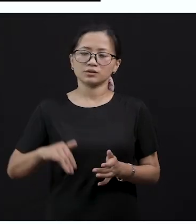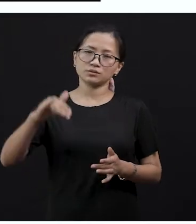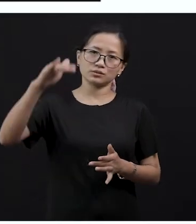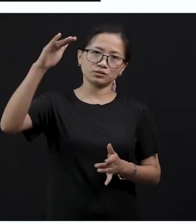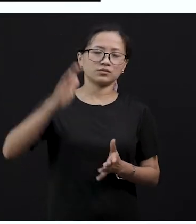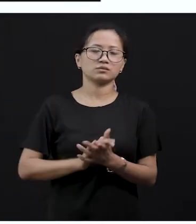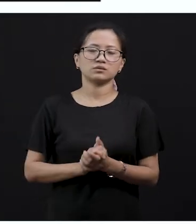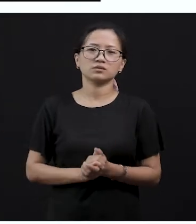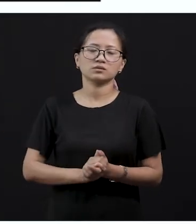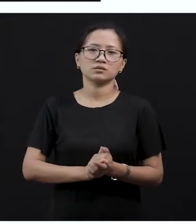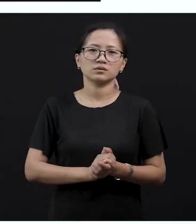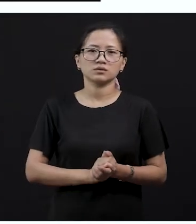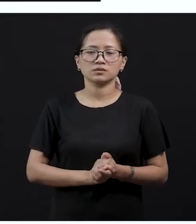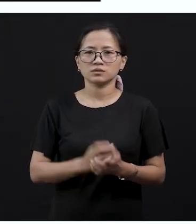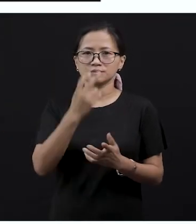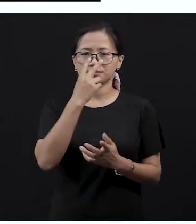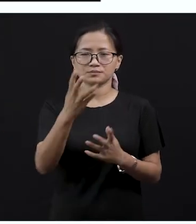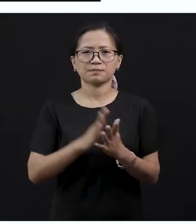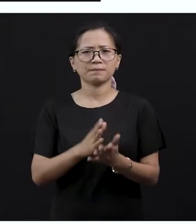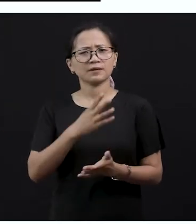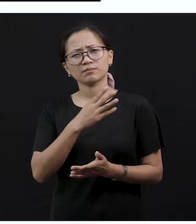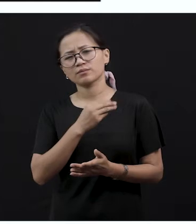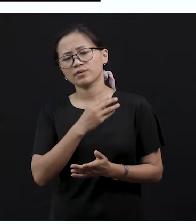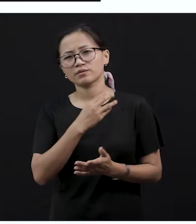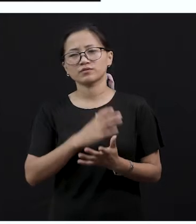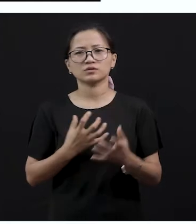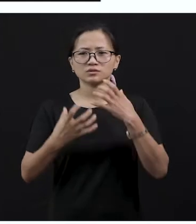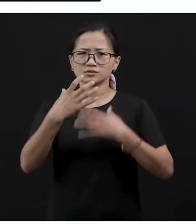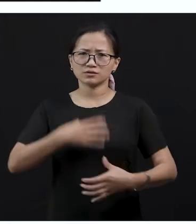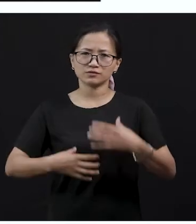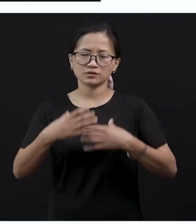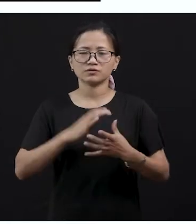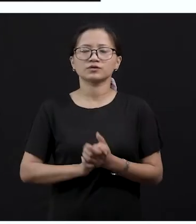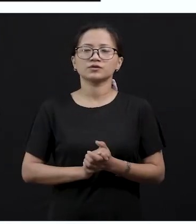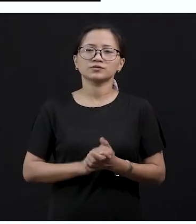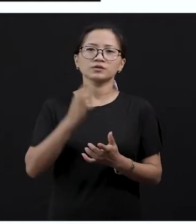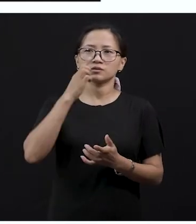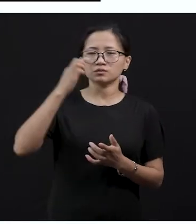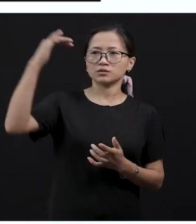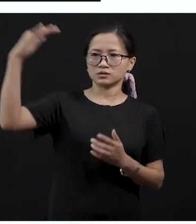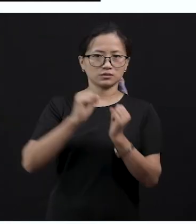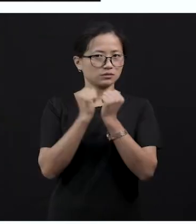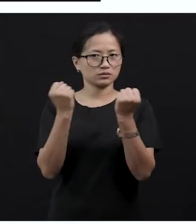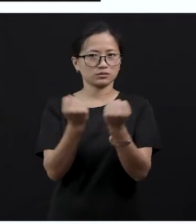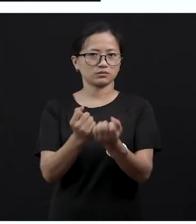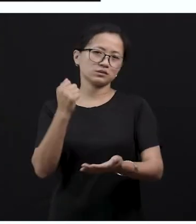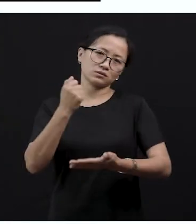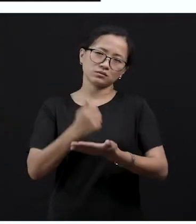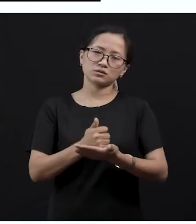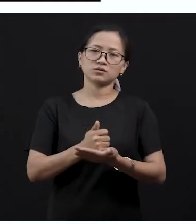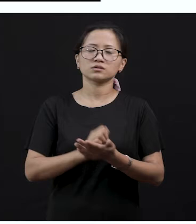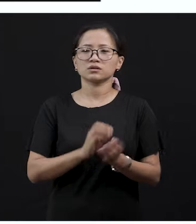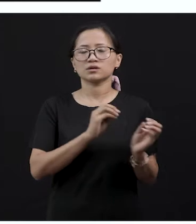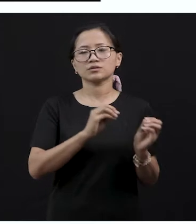grew up, he saw the painful sufferings of women in the society, so he decided